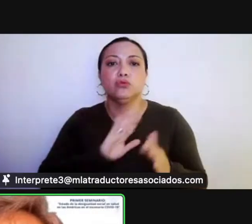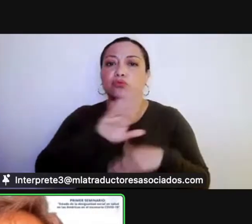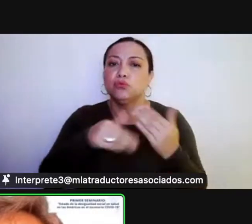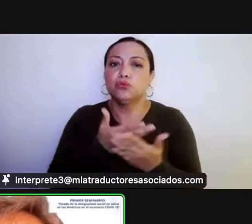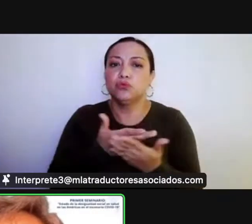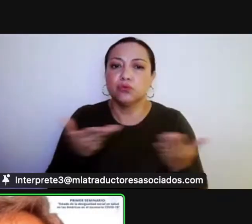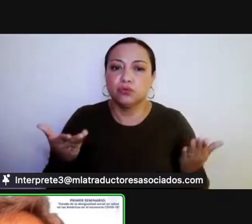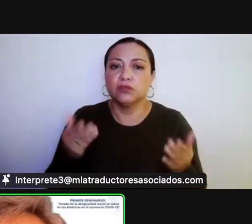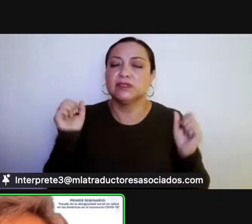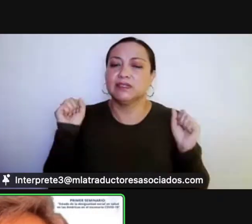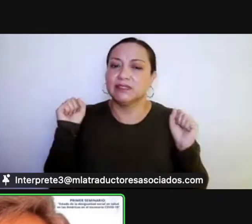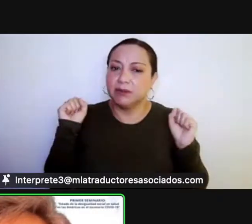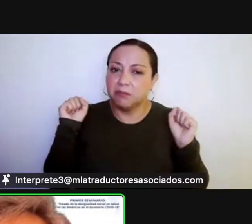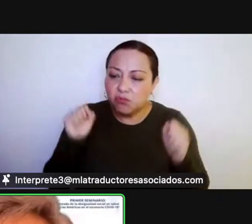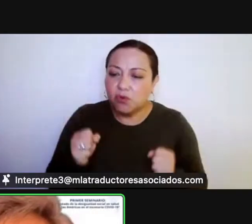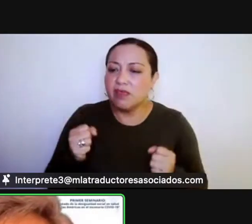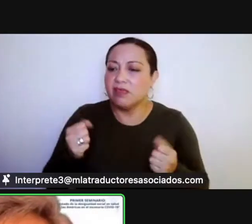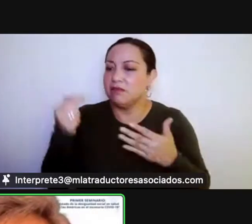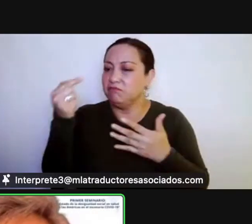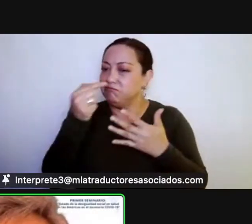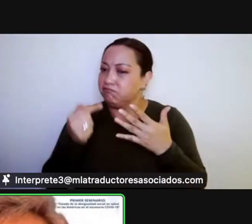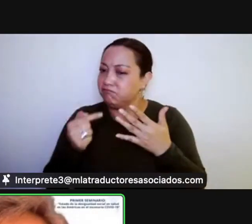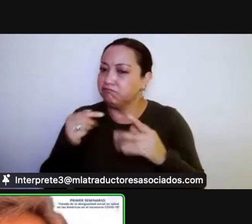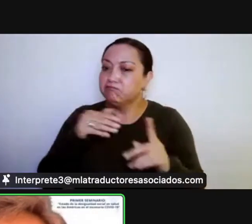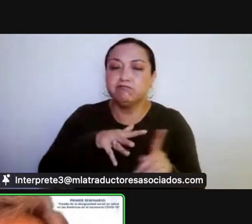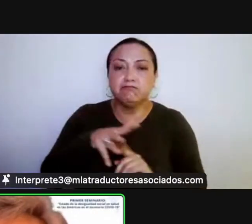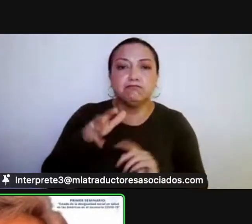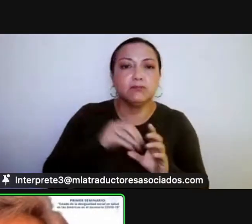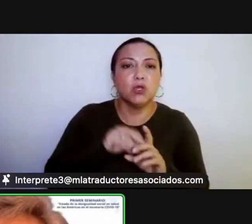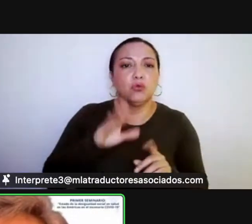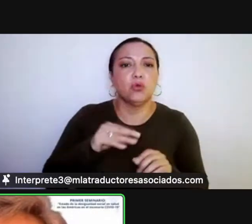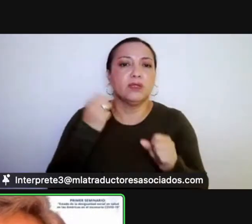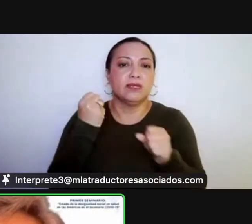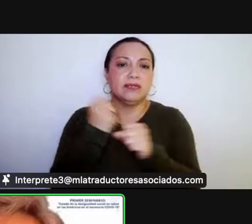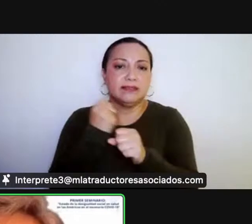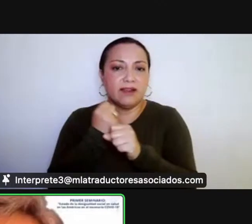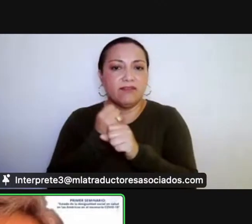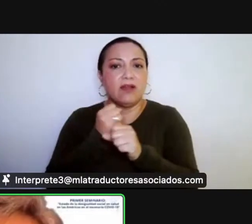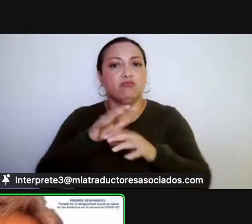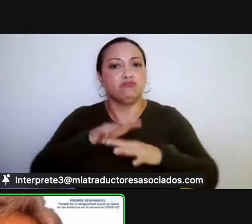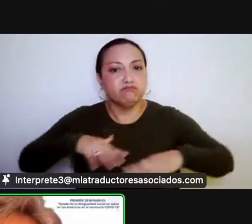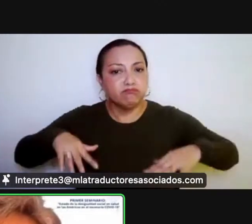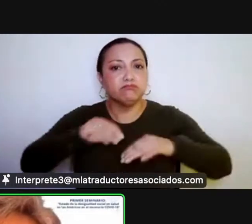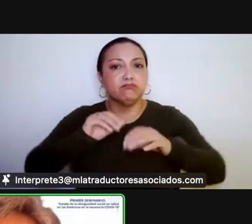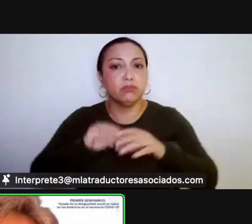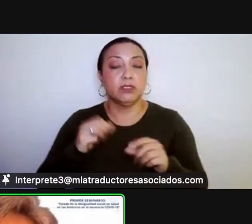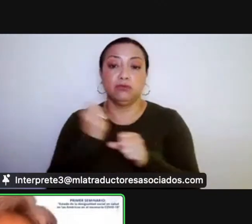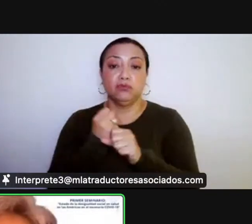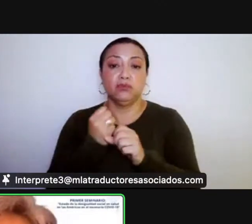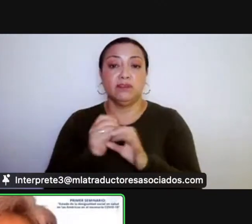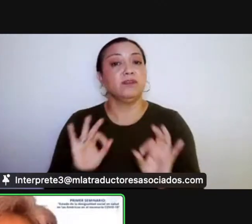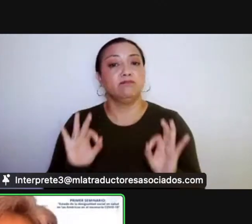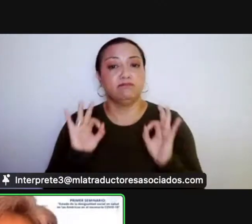what the social security, social that the civil society can give,